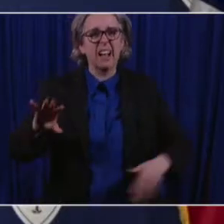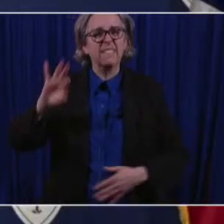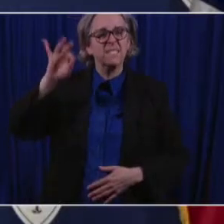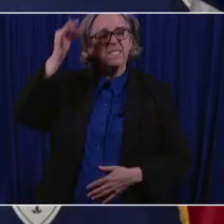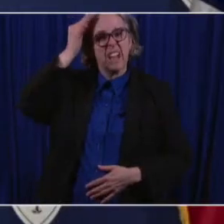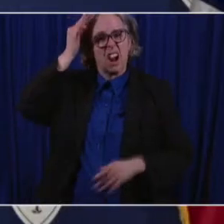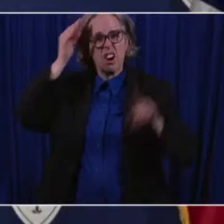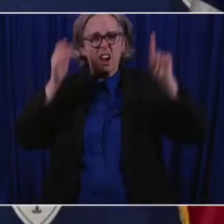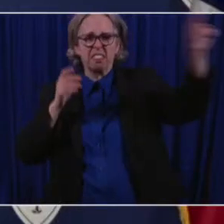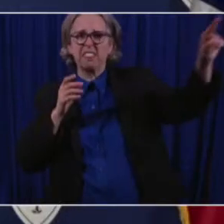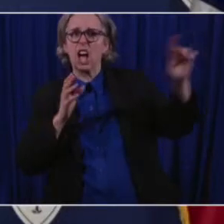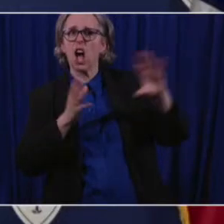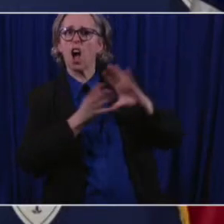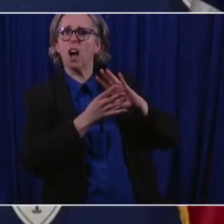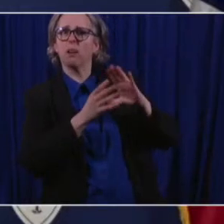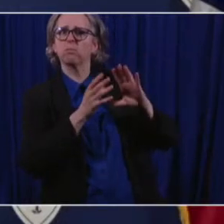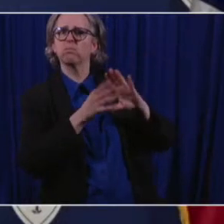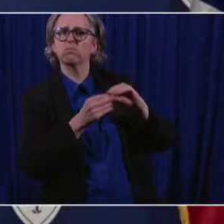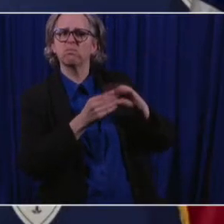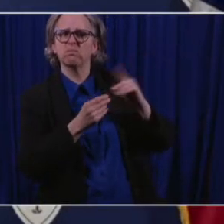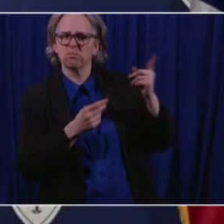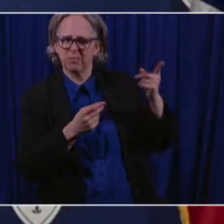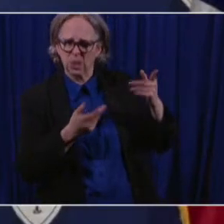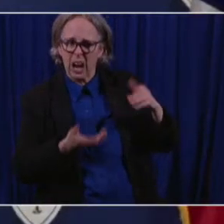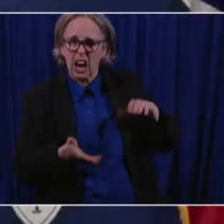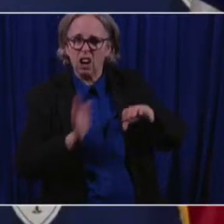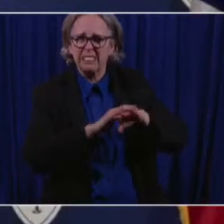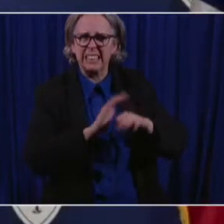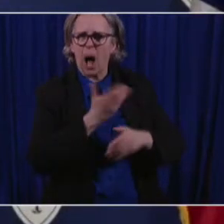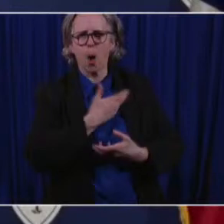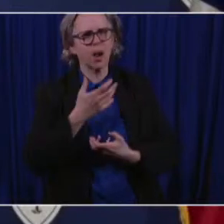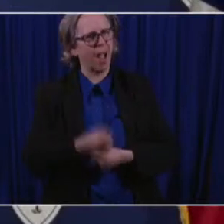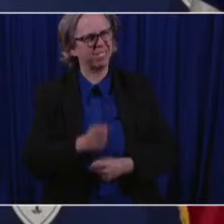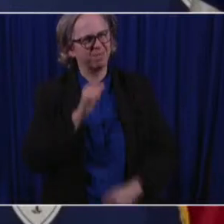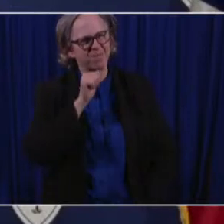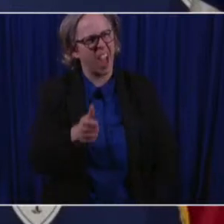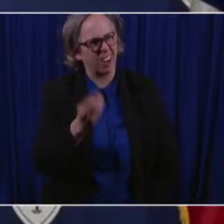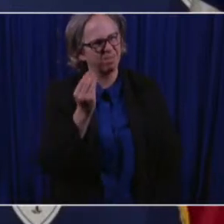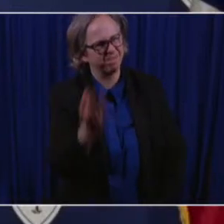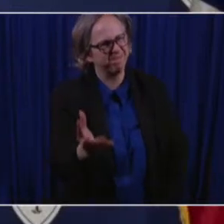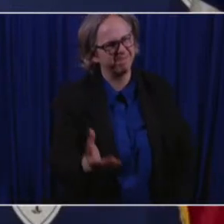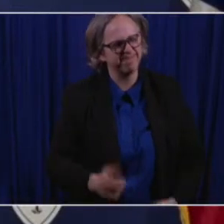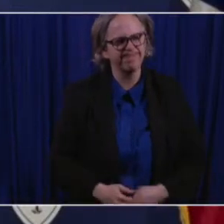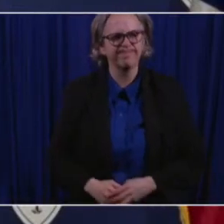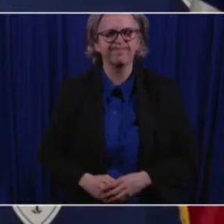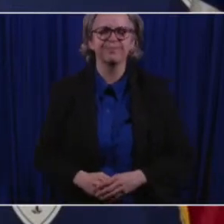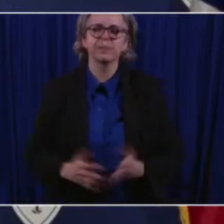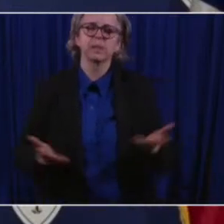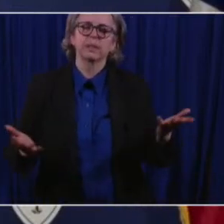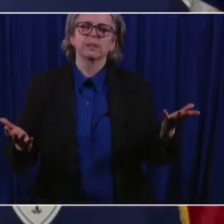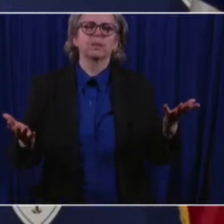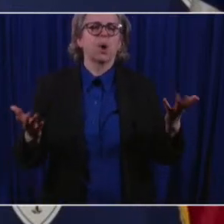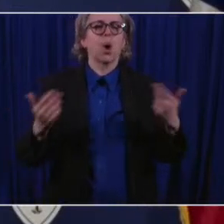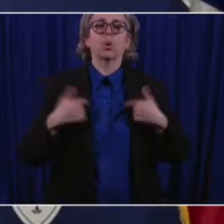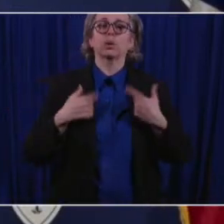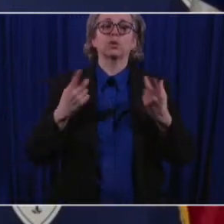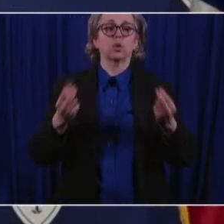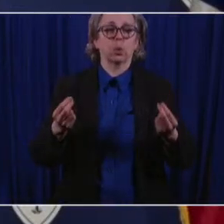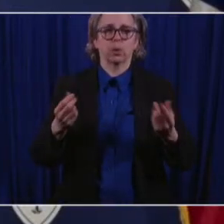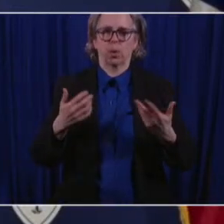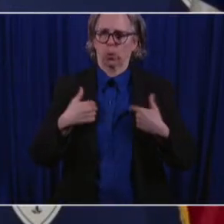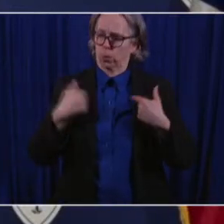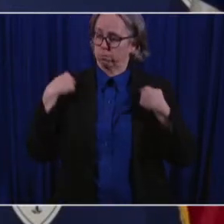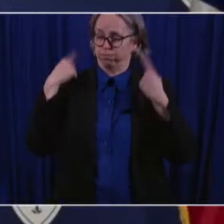know, as Dr. Vanderhoff says, this is a very transparent process. It should give